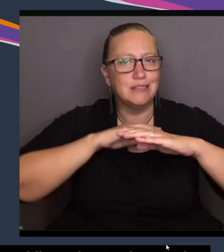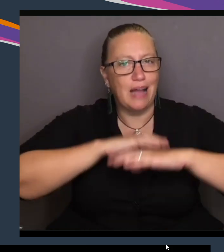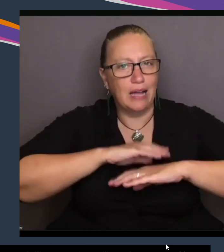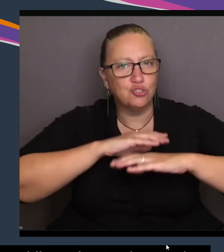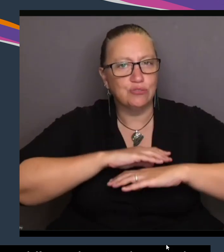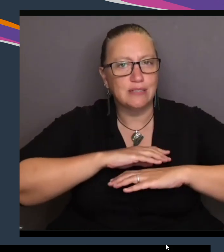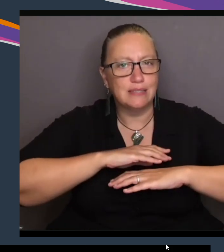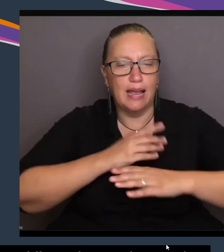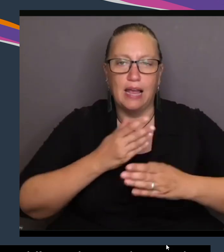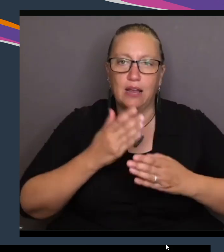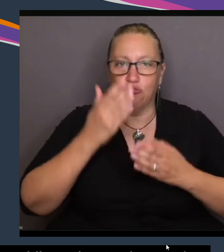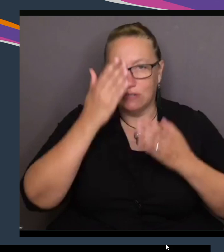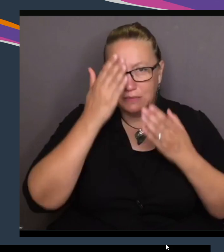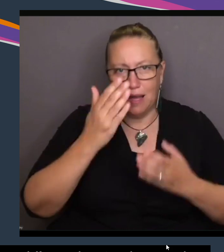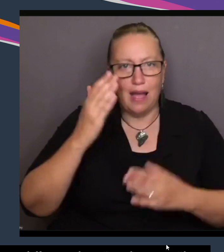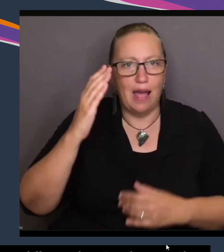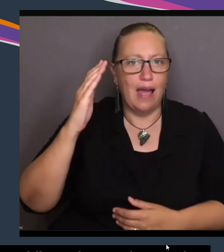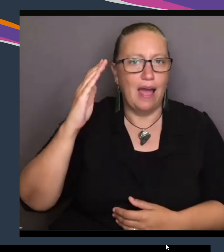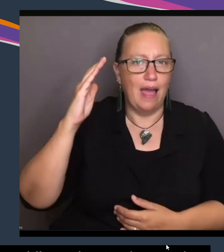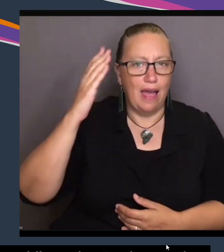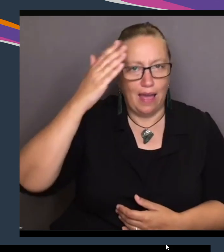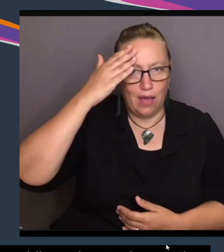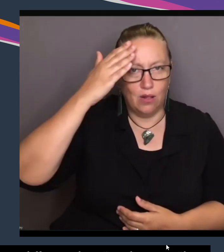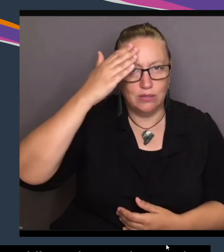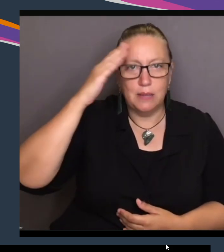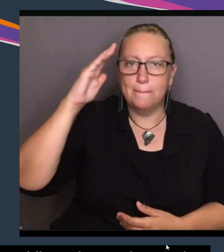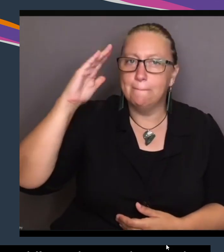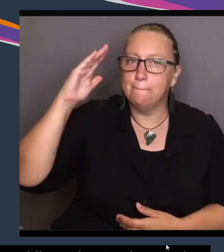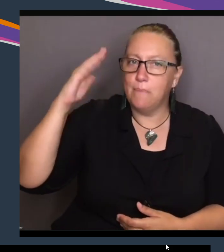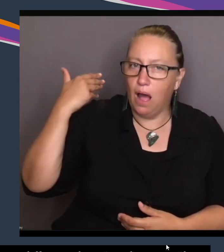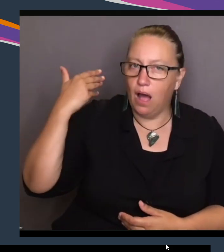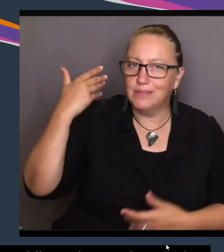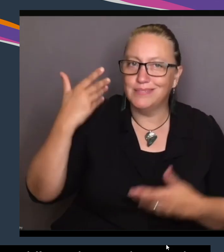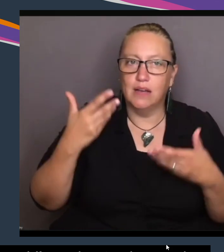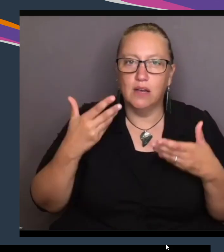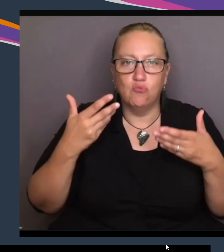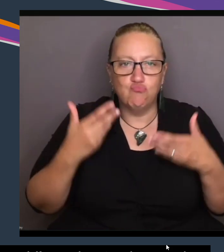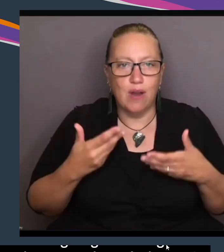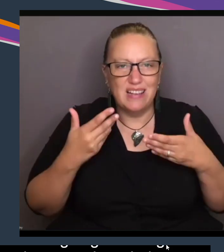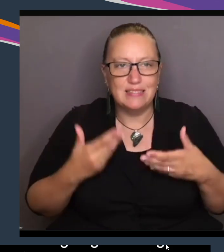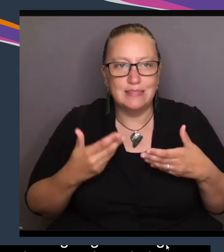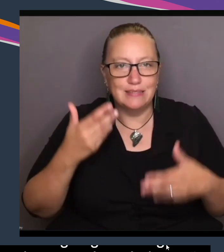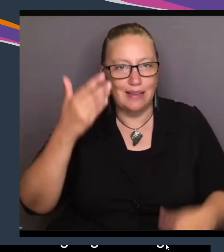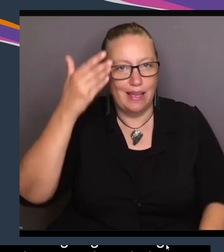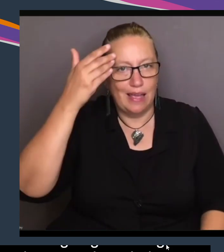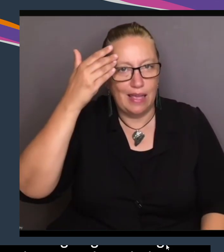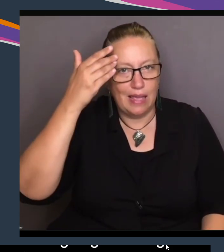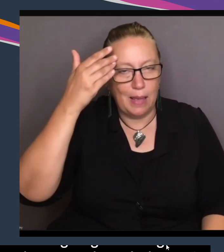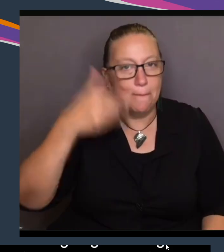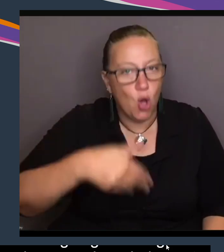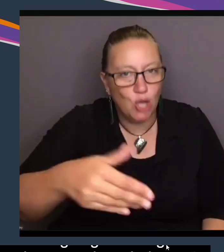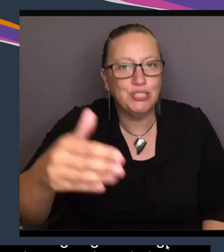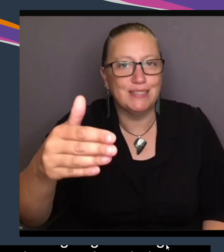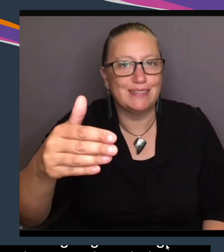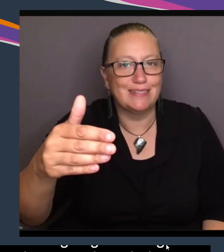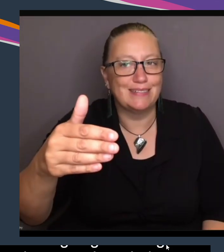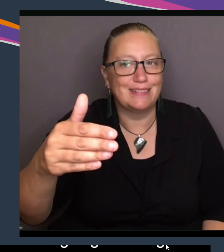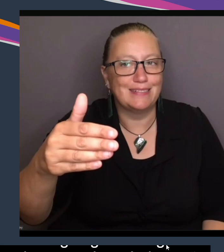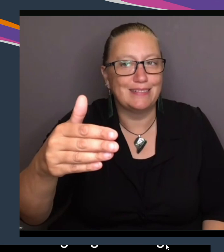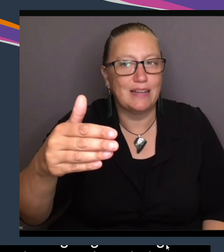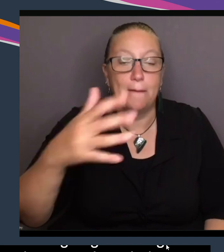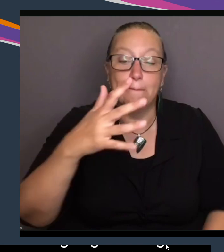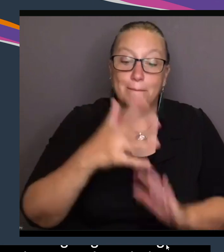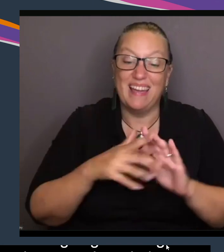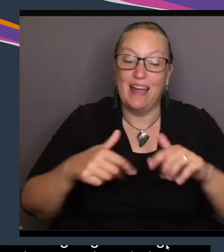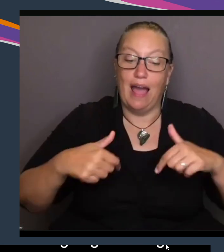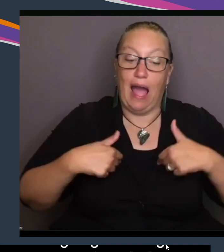past, present and emerging. This is to say the present we have has a history, have a past. We need to honour and